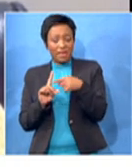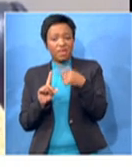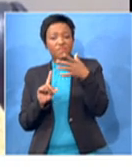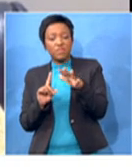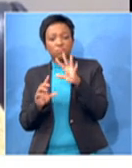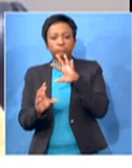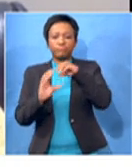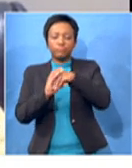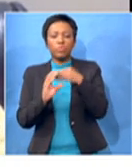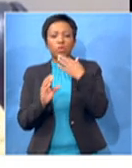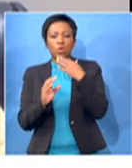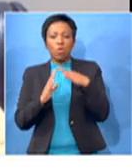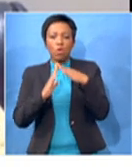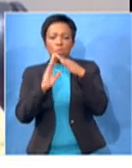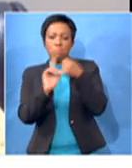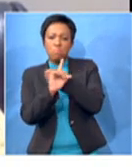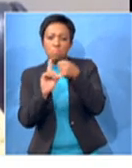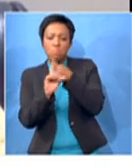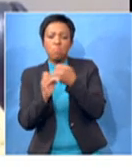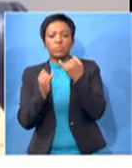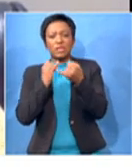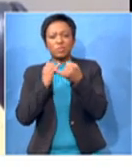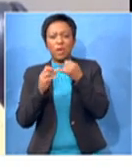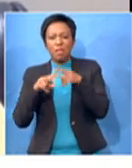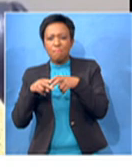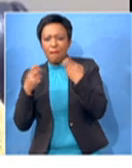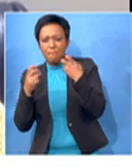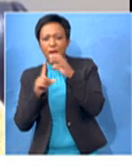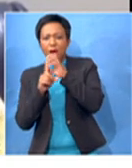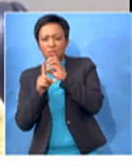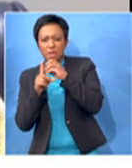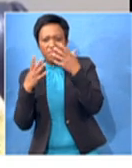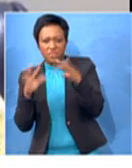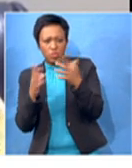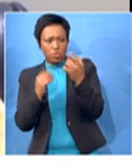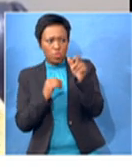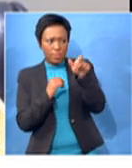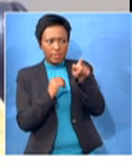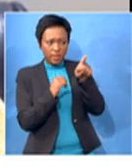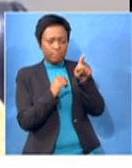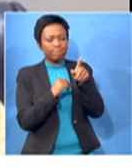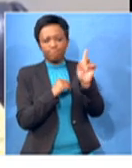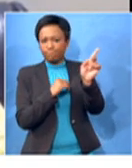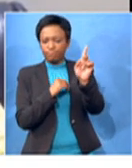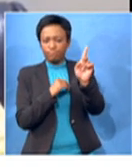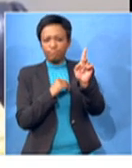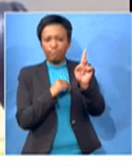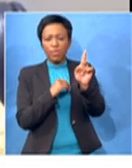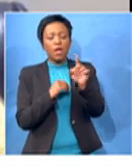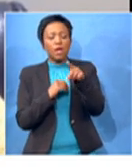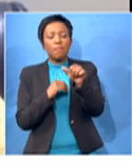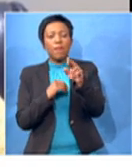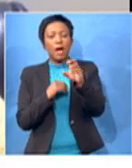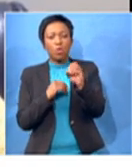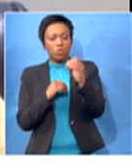domestic violence or a sexual offence or sexual harassment, that there's a minimum of not being given parole. So